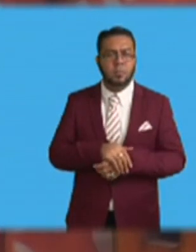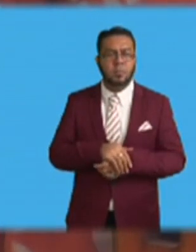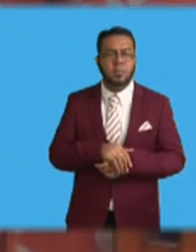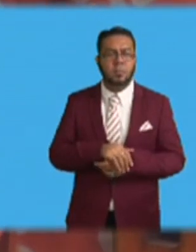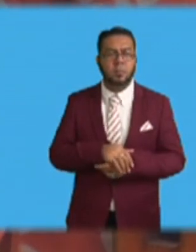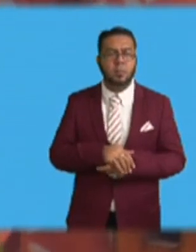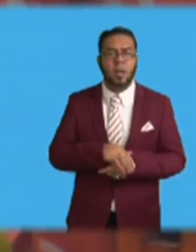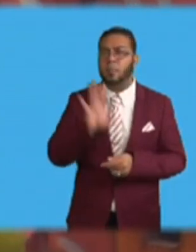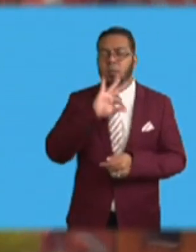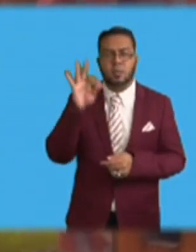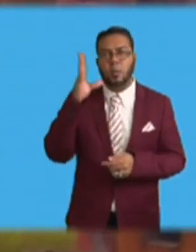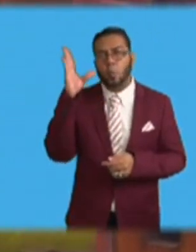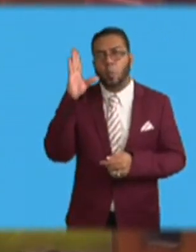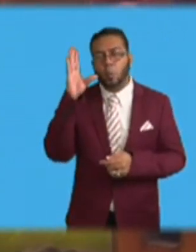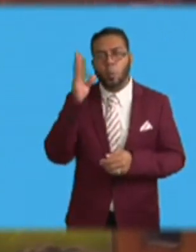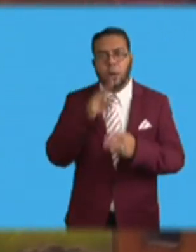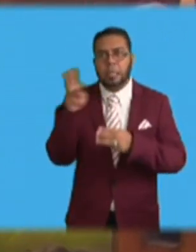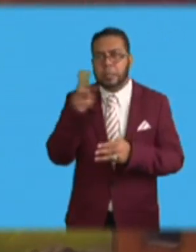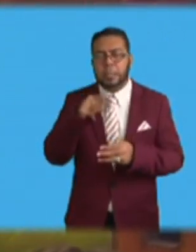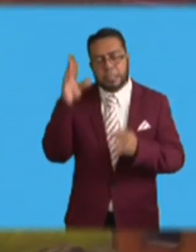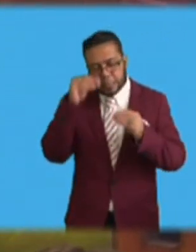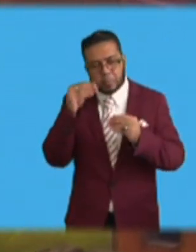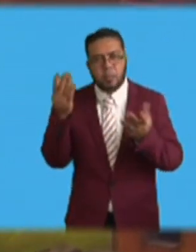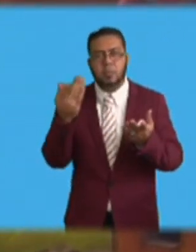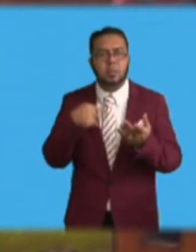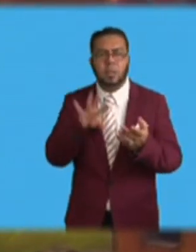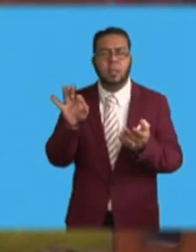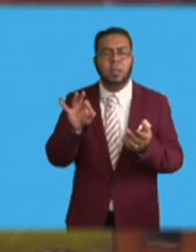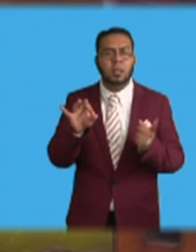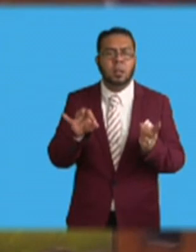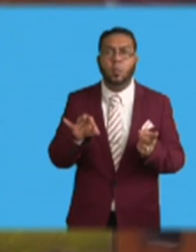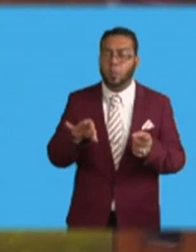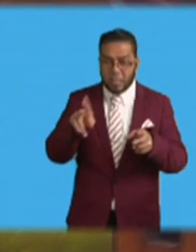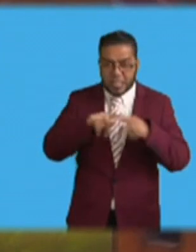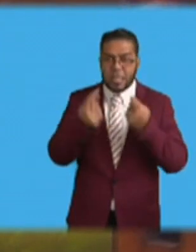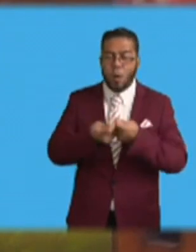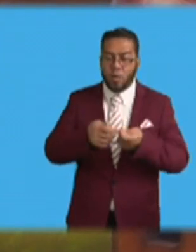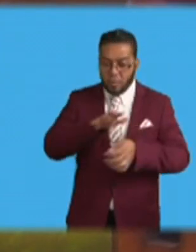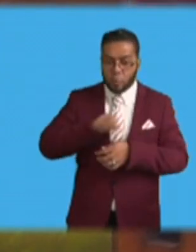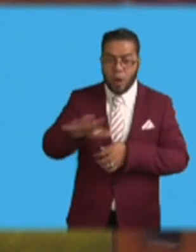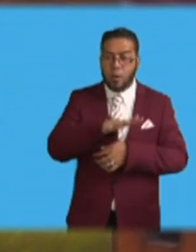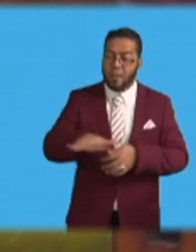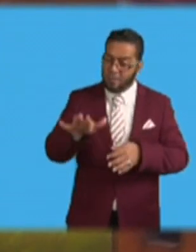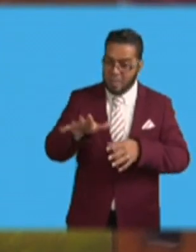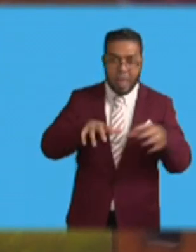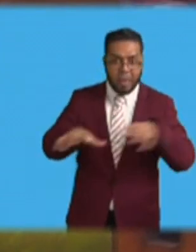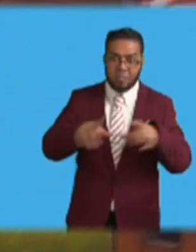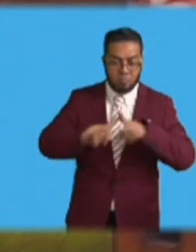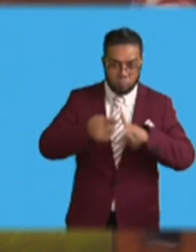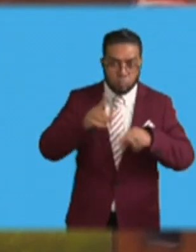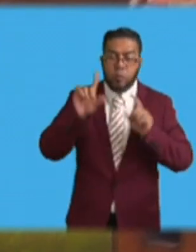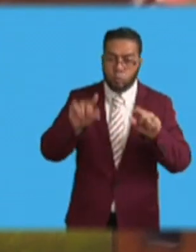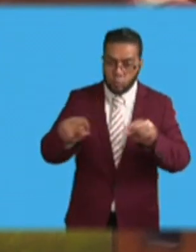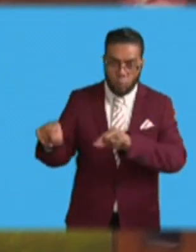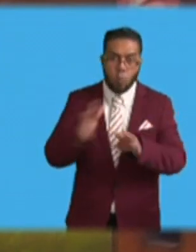sleeping, I don't know for what. Unfortunately, Madam Speaker, the team on the ground has been very active, and this started from last year, and I've explained to